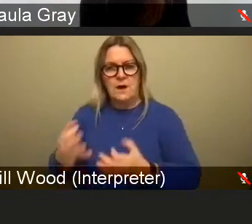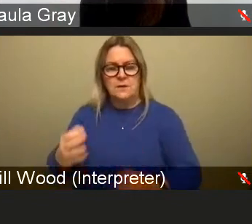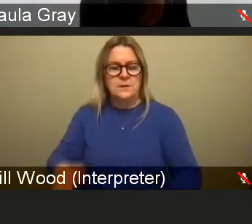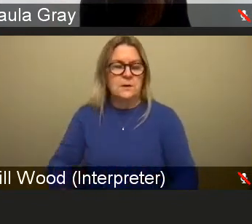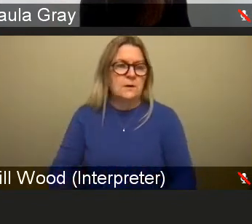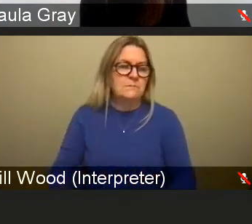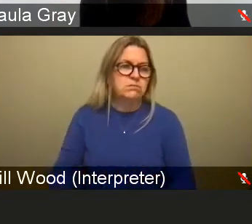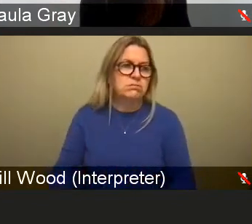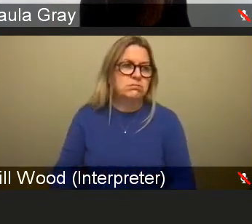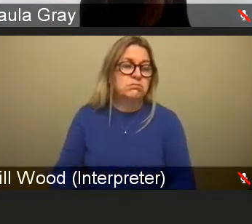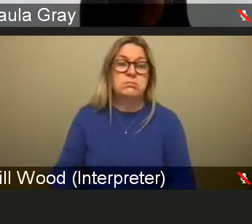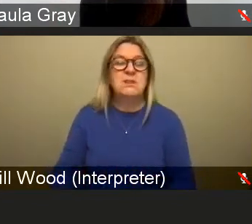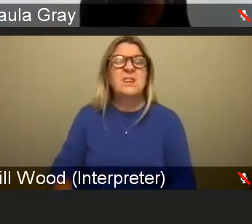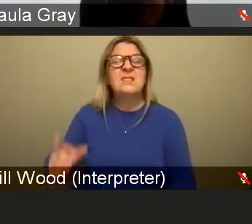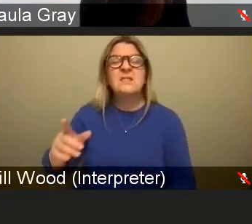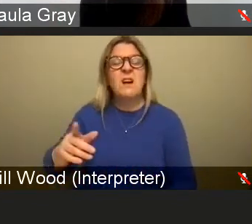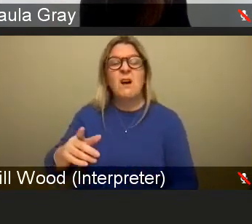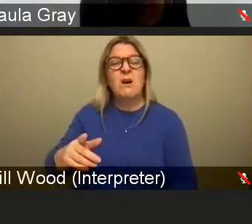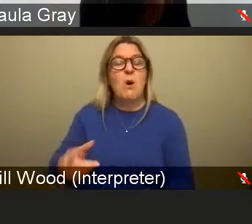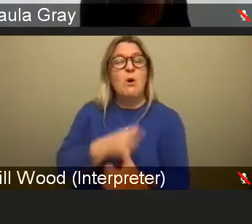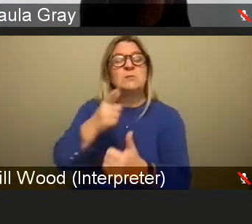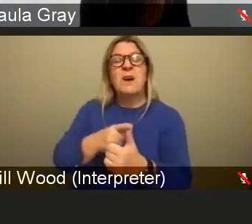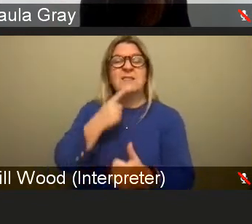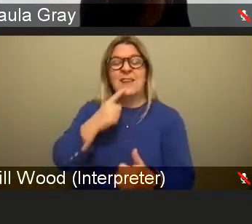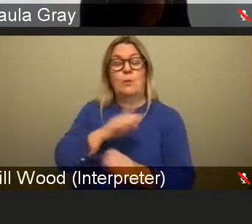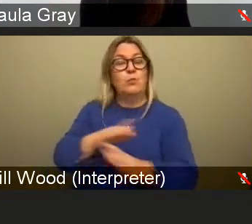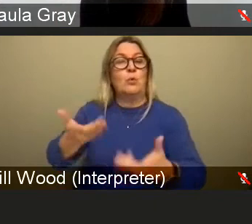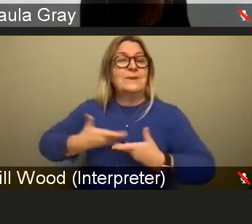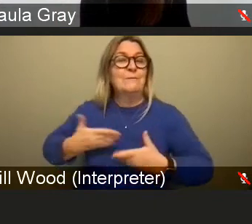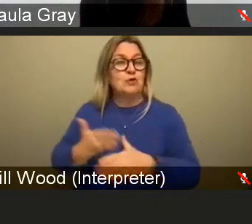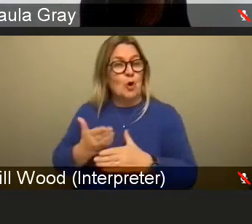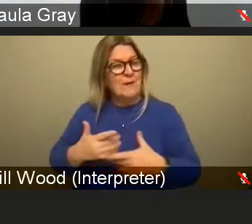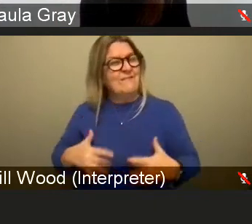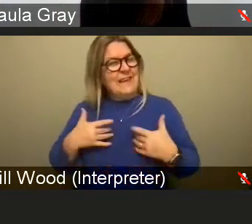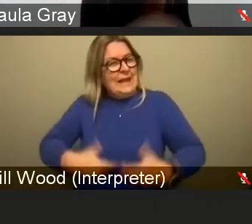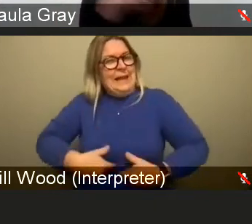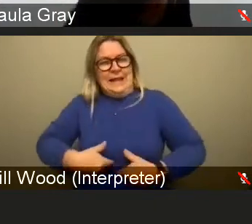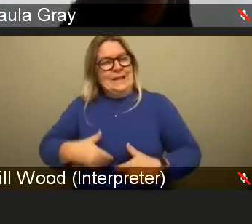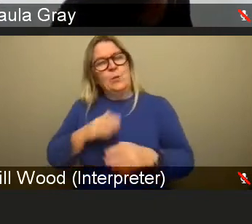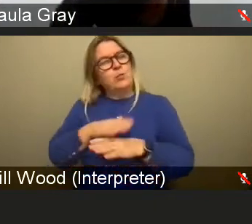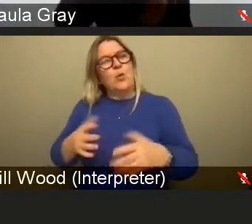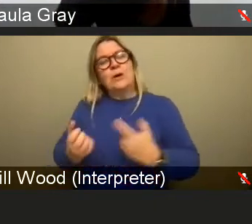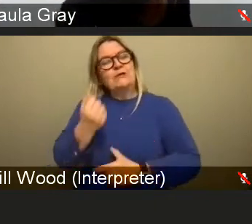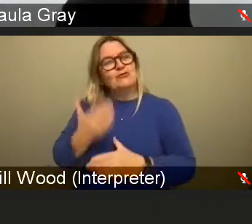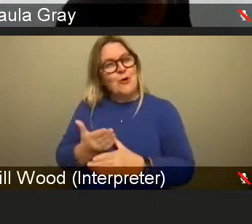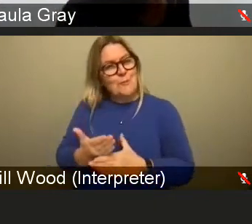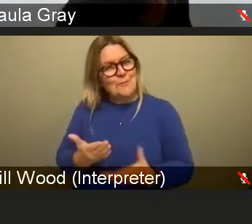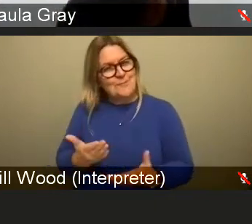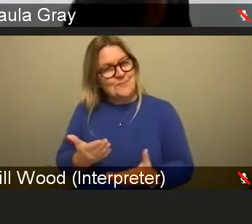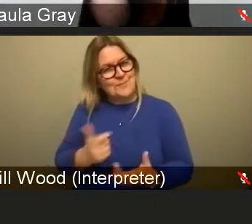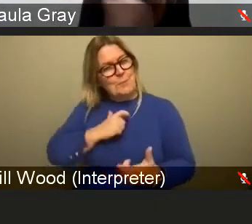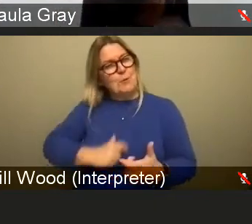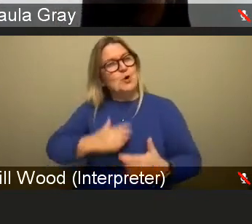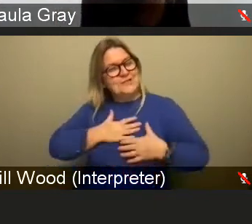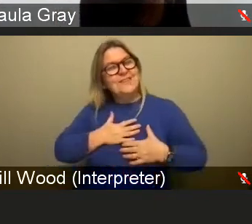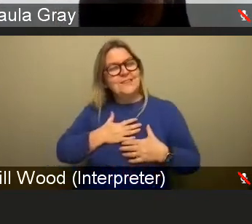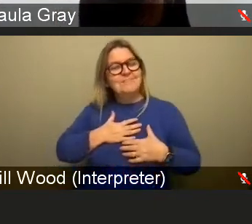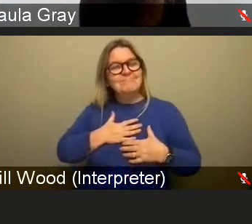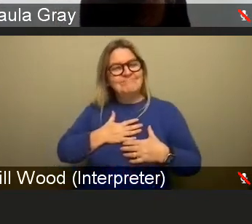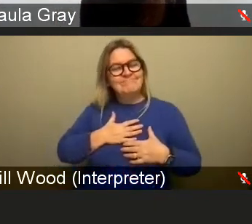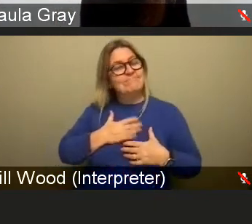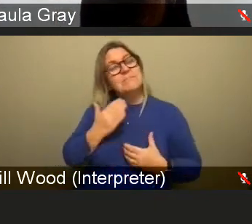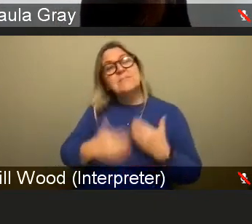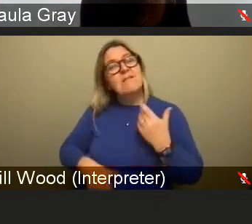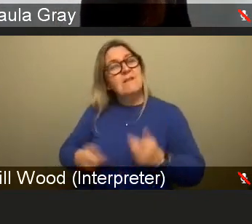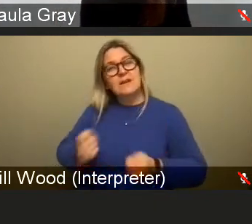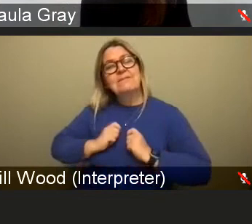job. So, yeah, I think it's important, you know, just from a personal point of view, to, you know, give you that